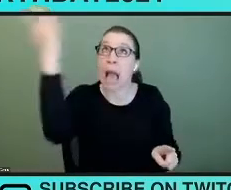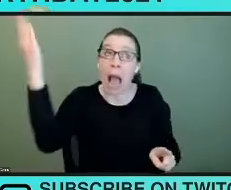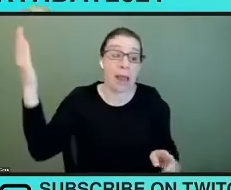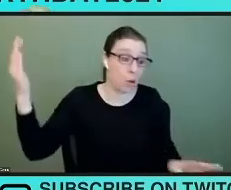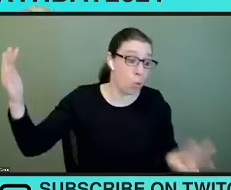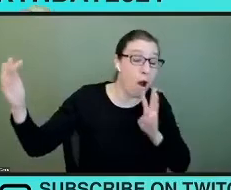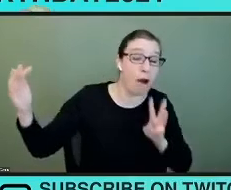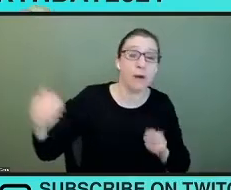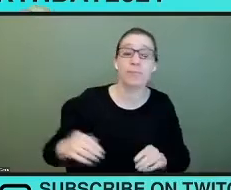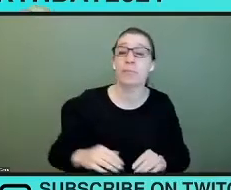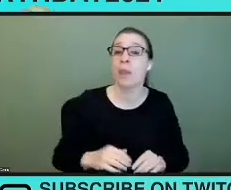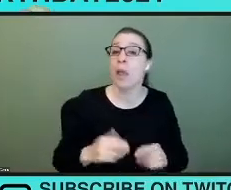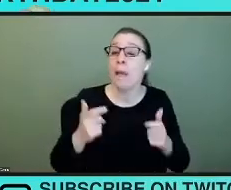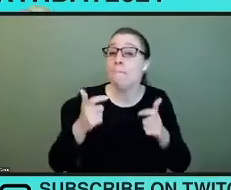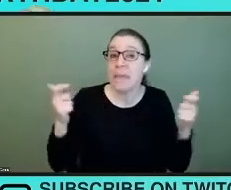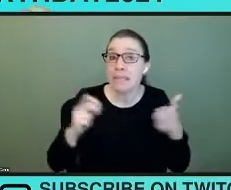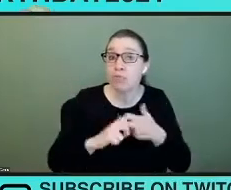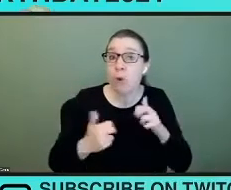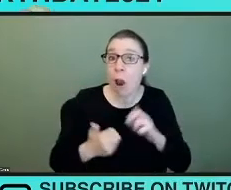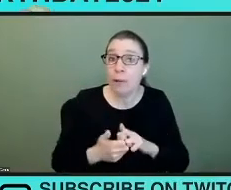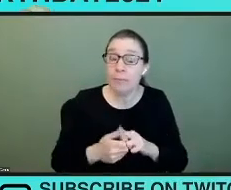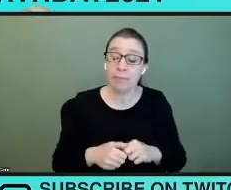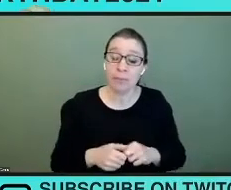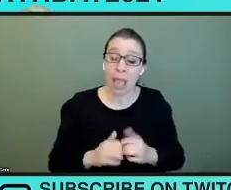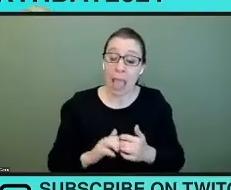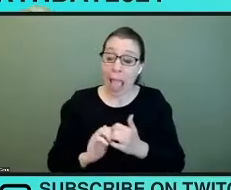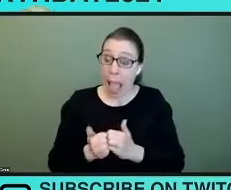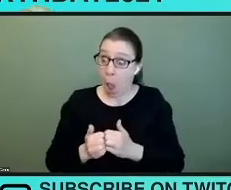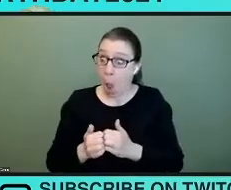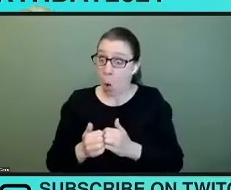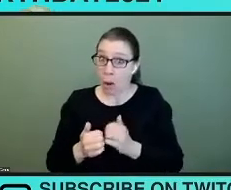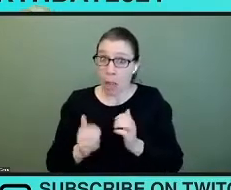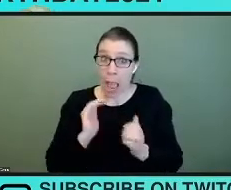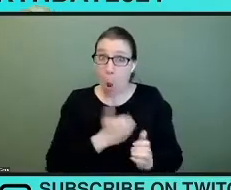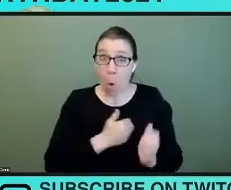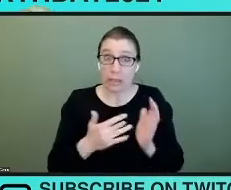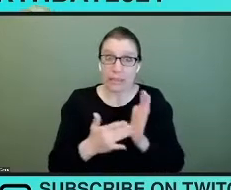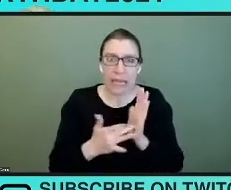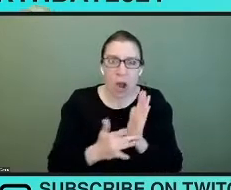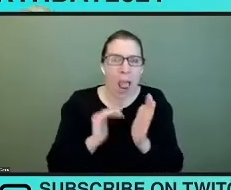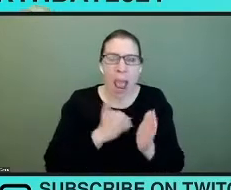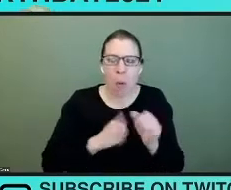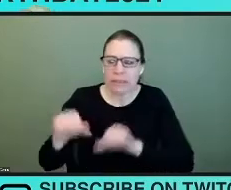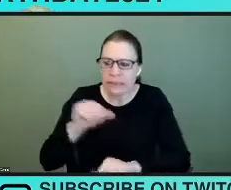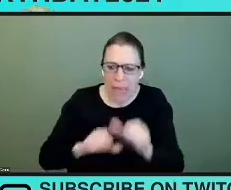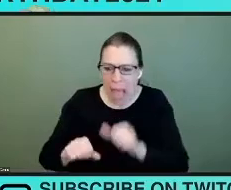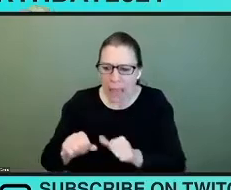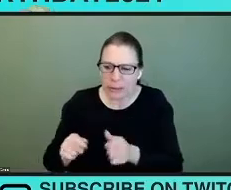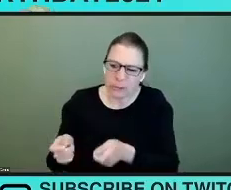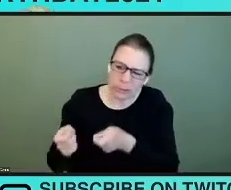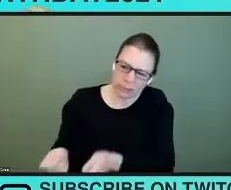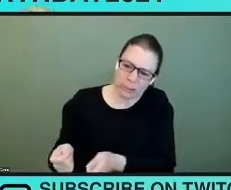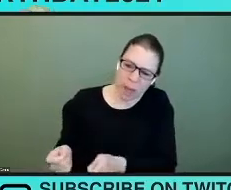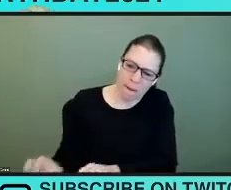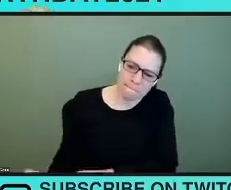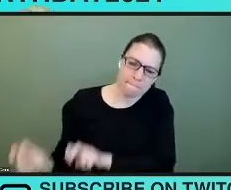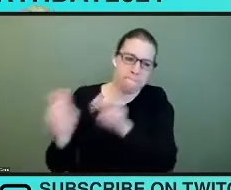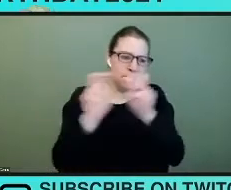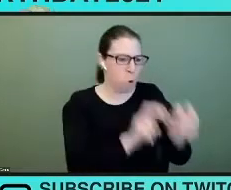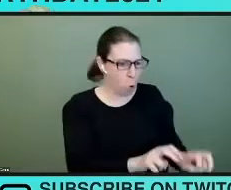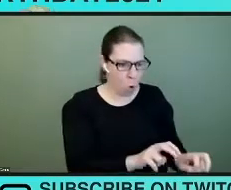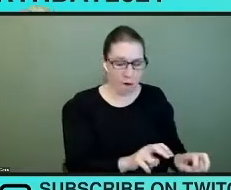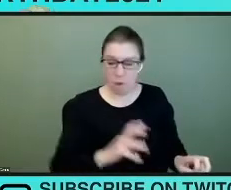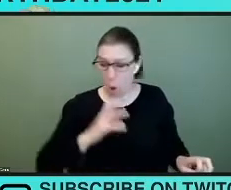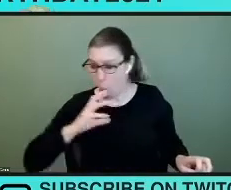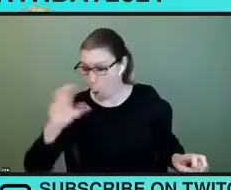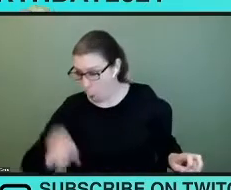we need to solve is how to move technologies where the science exists and some early demonstrations exist from the lab all the way